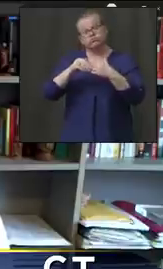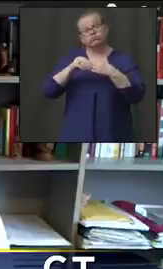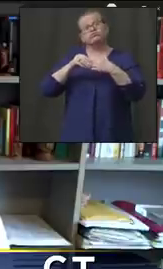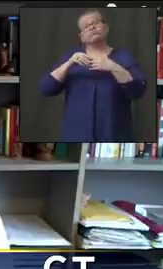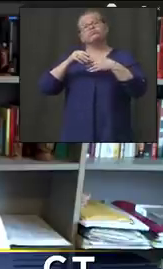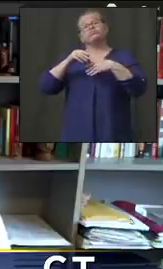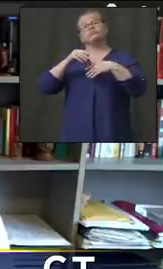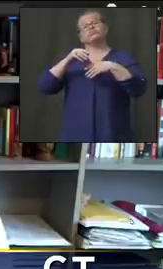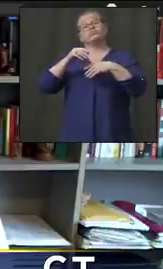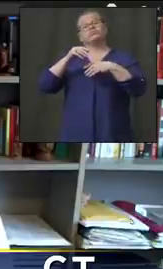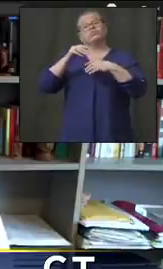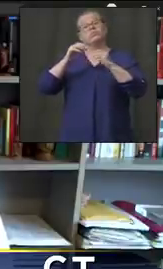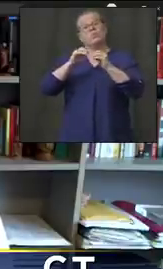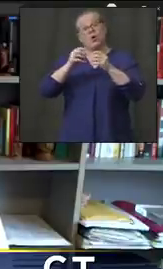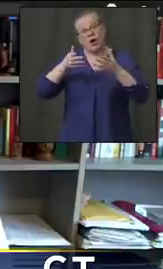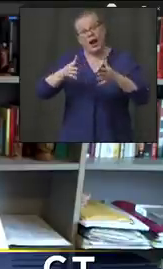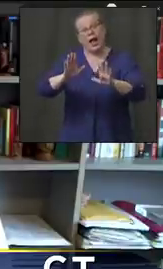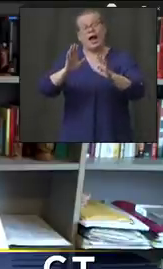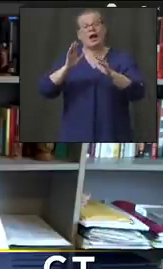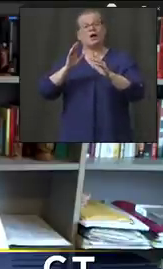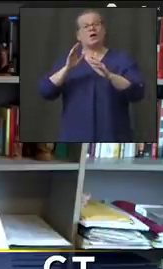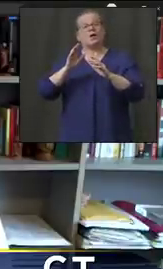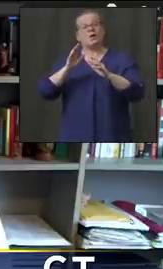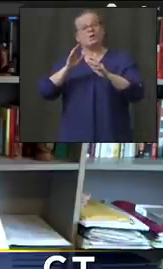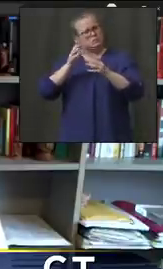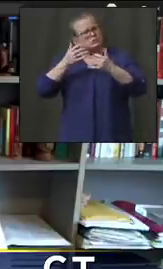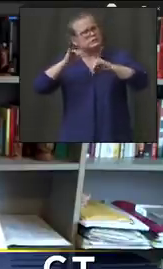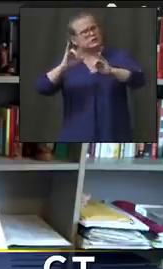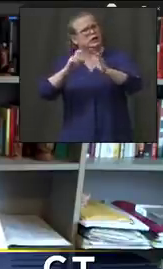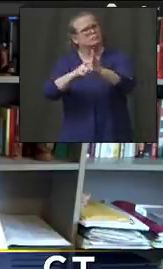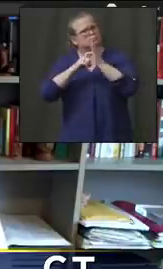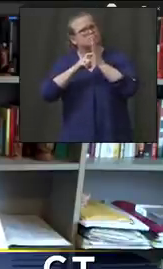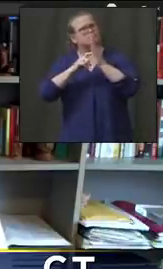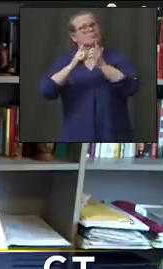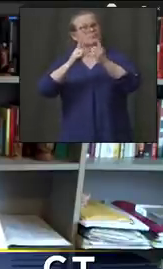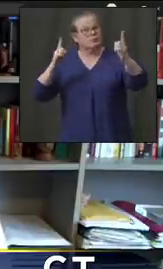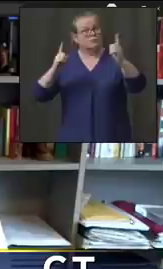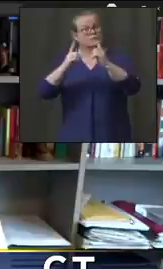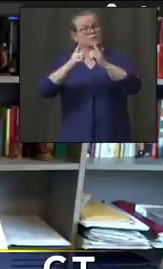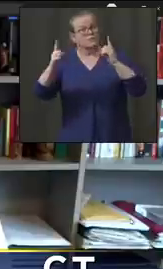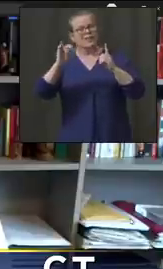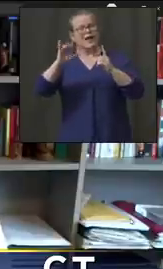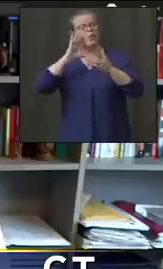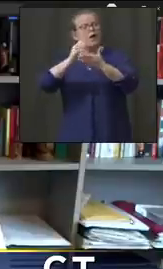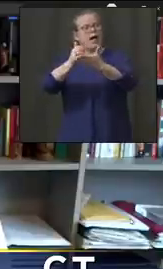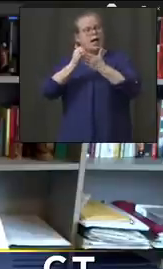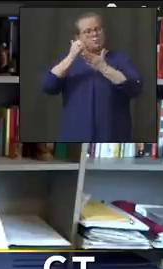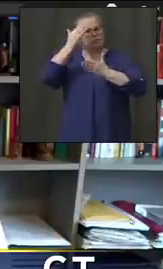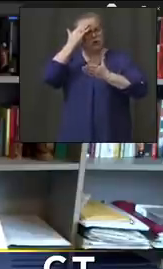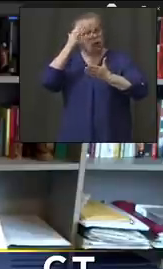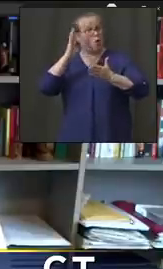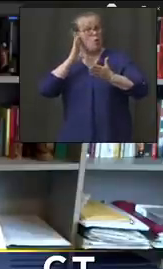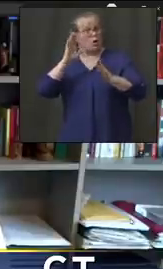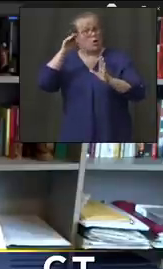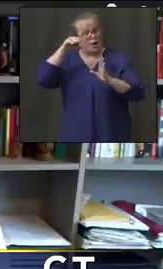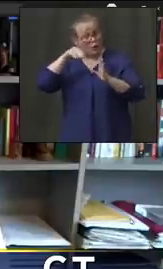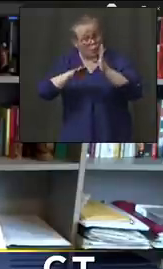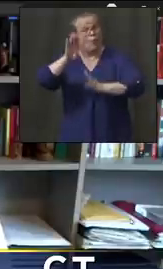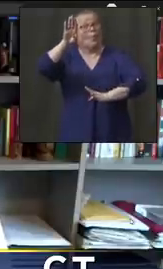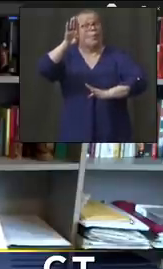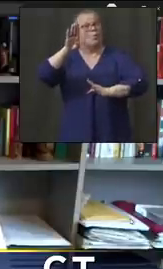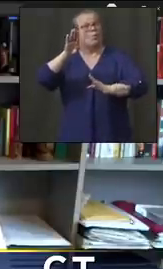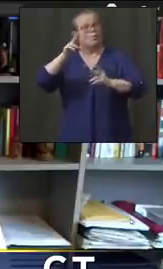social distancing, that we can actually, you know, whether we're going to have a bump or a resurgence or so forth. So that's an important thing